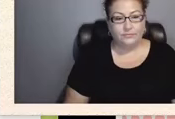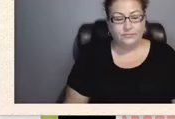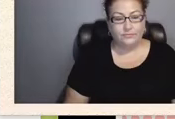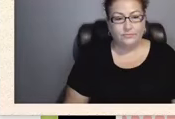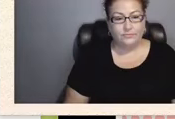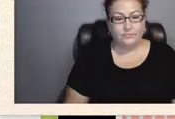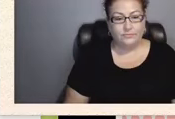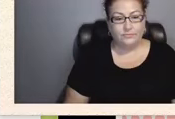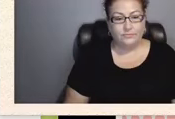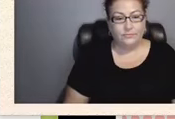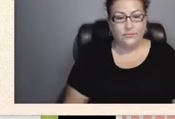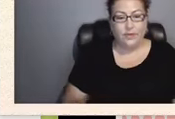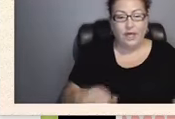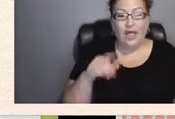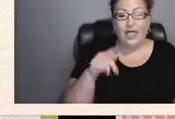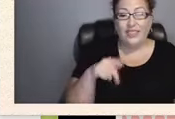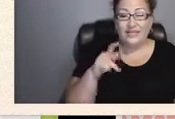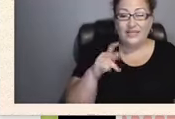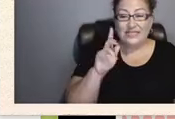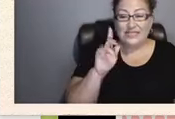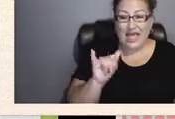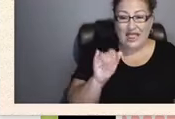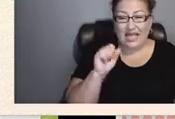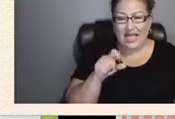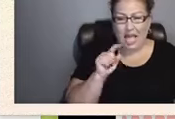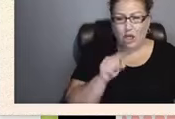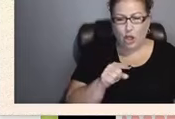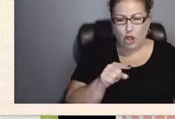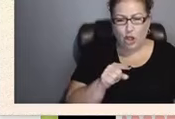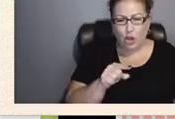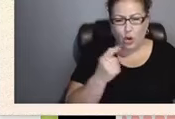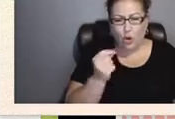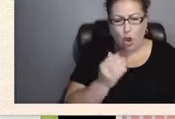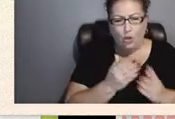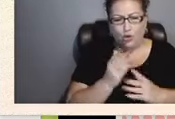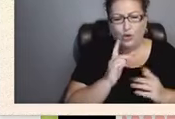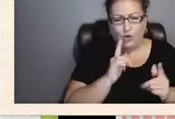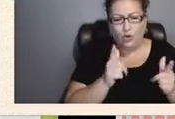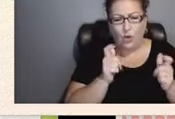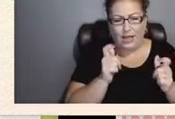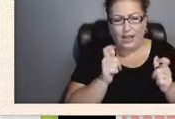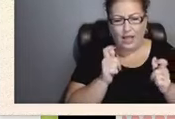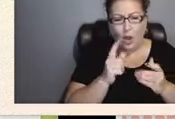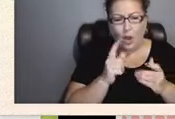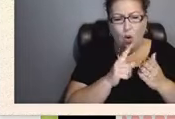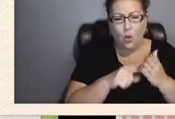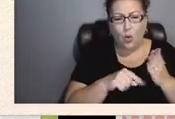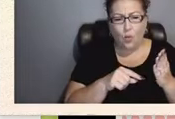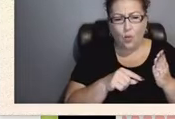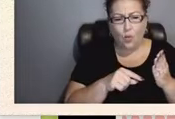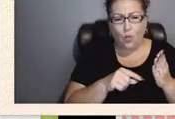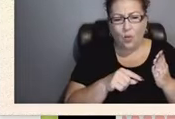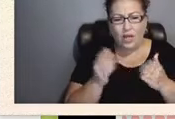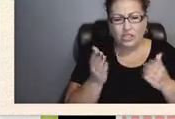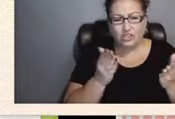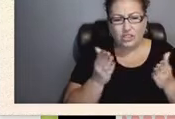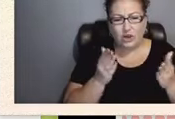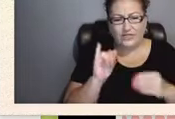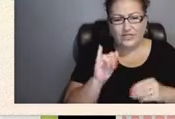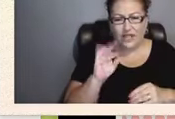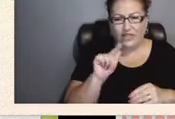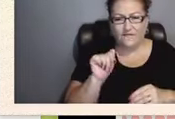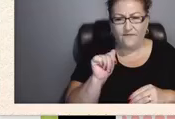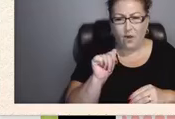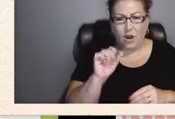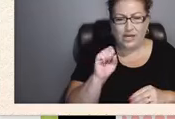Amanda, this is Kelly. Could you go through quickly what services Florida Sand Fellows and